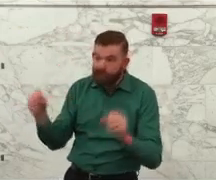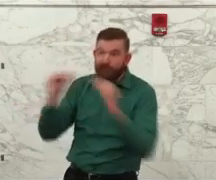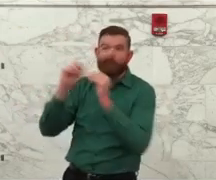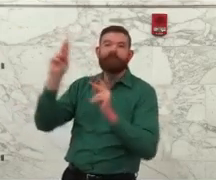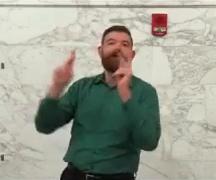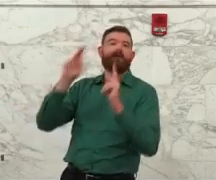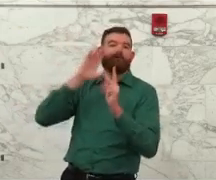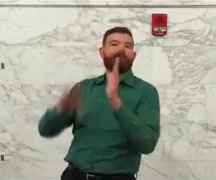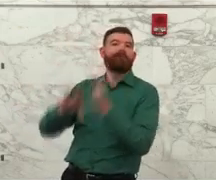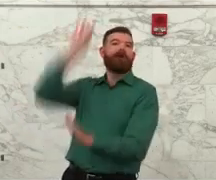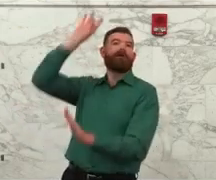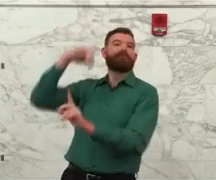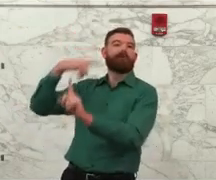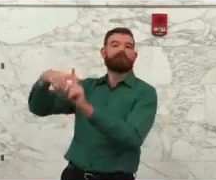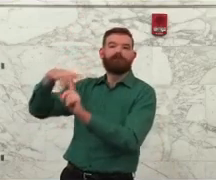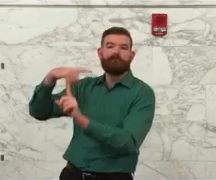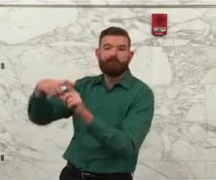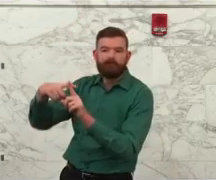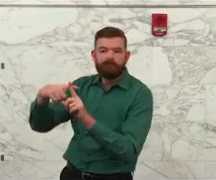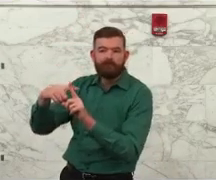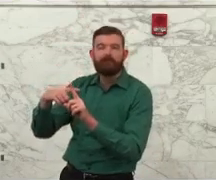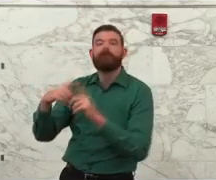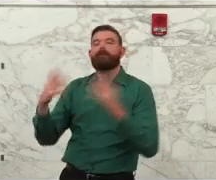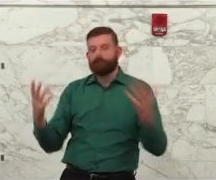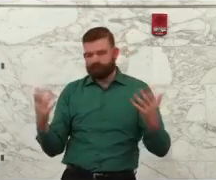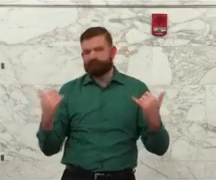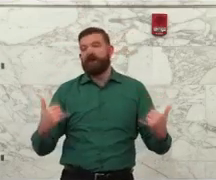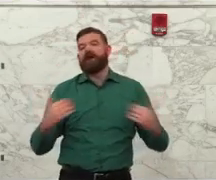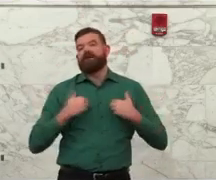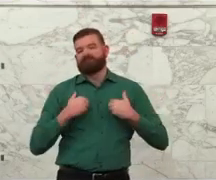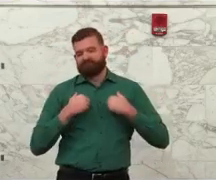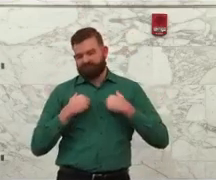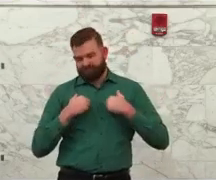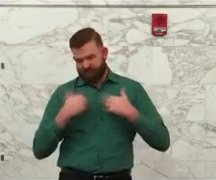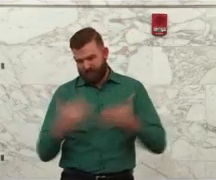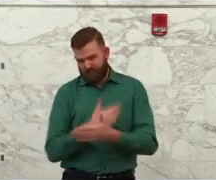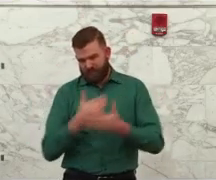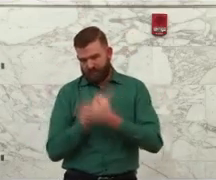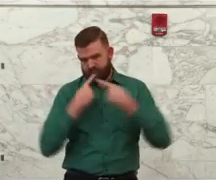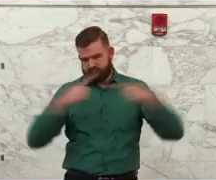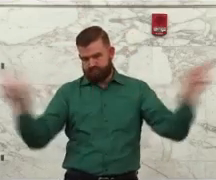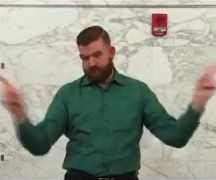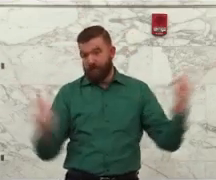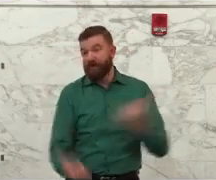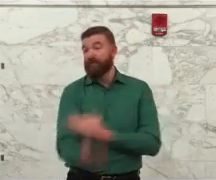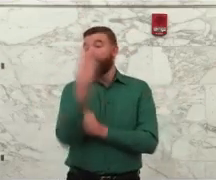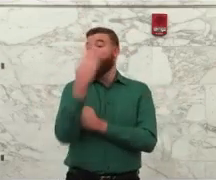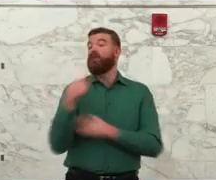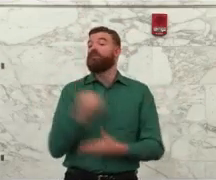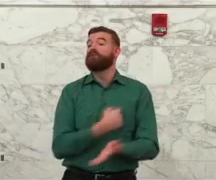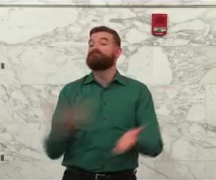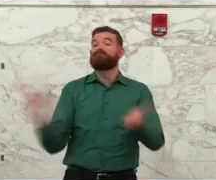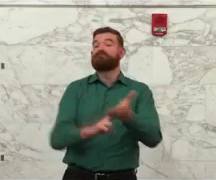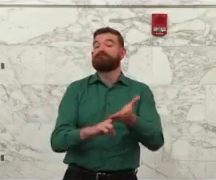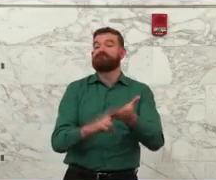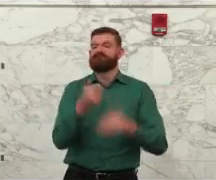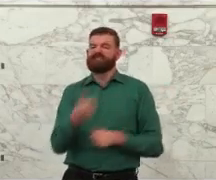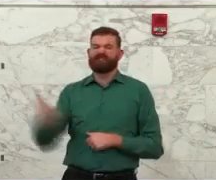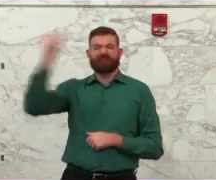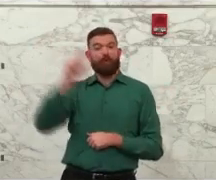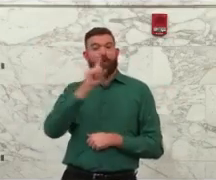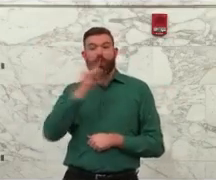the following announcements. This morning, I signed an executive order directing